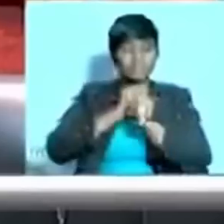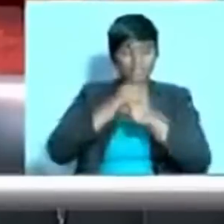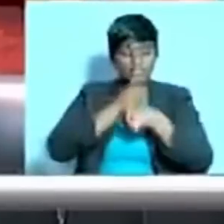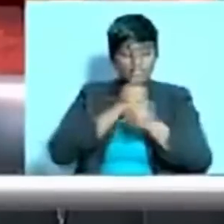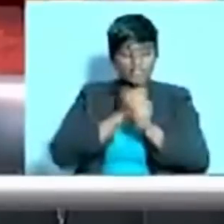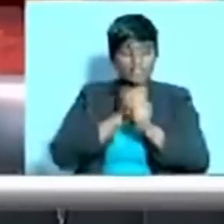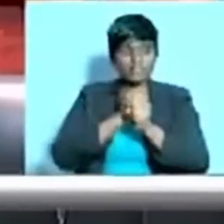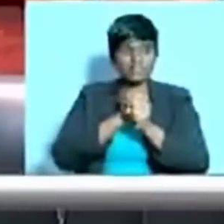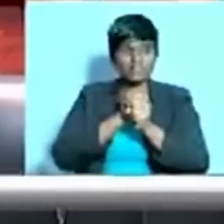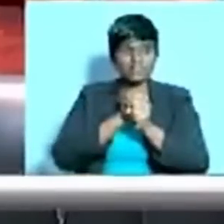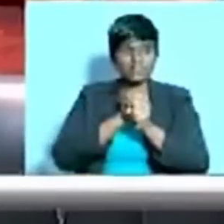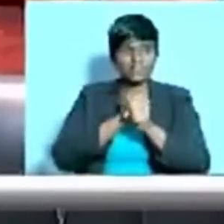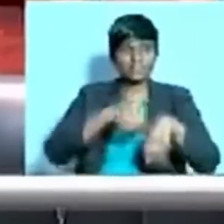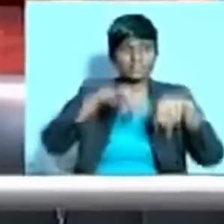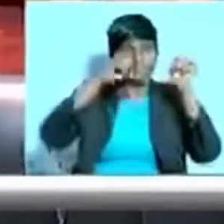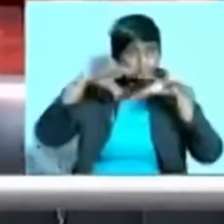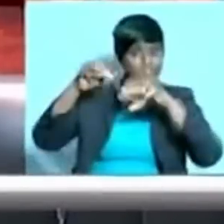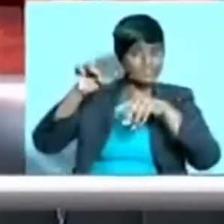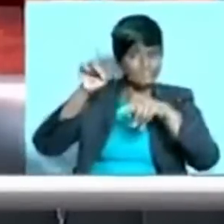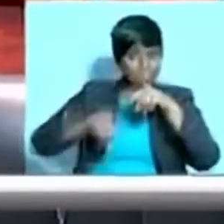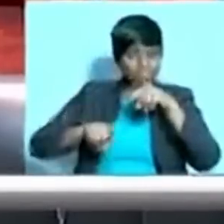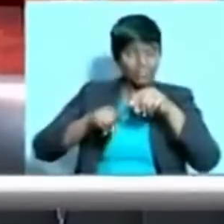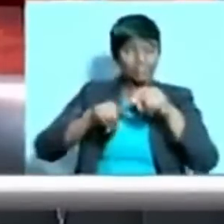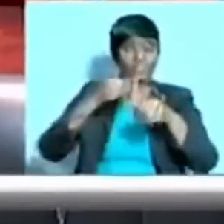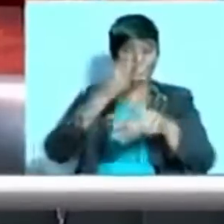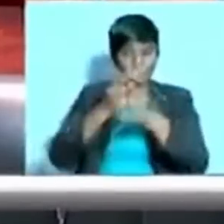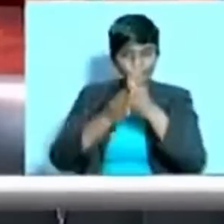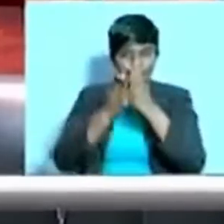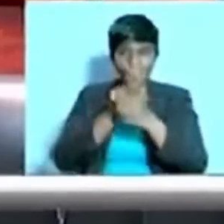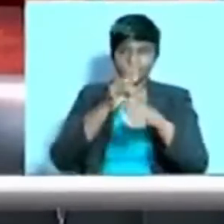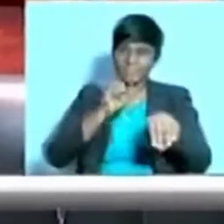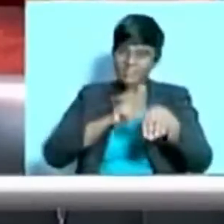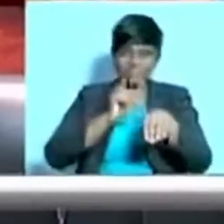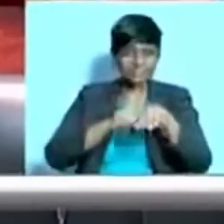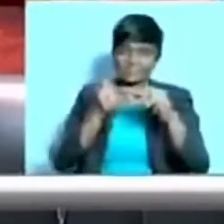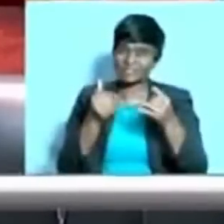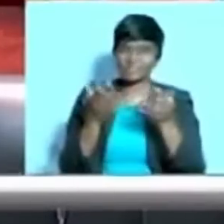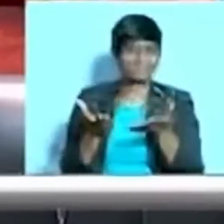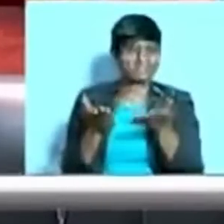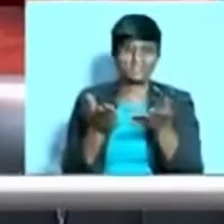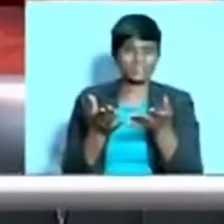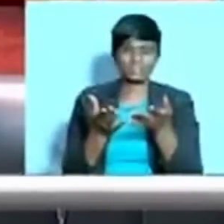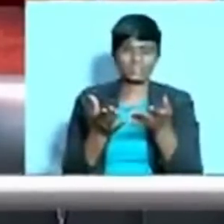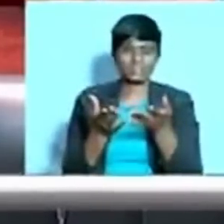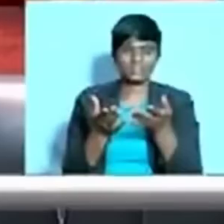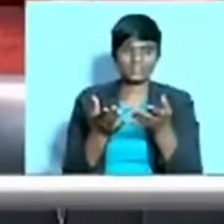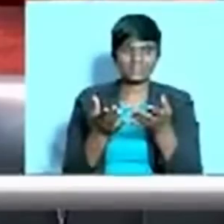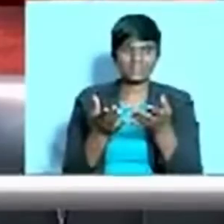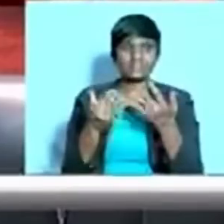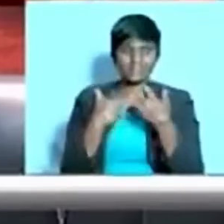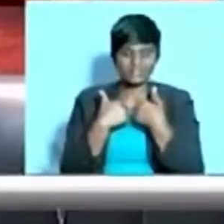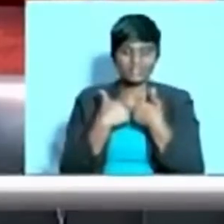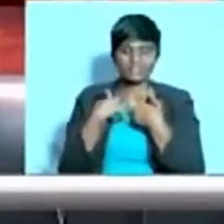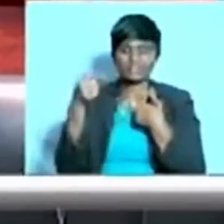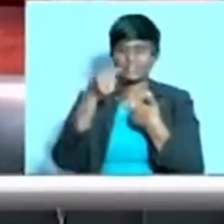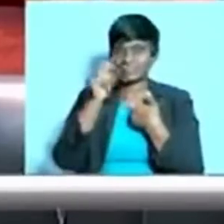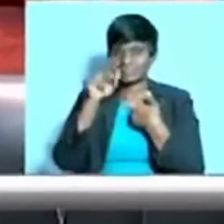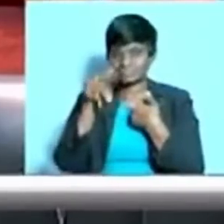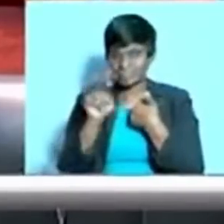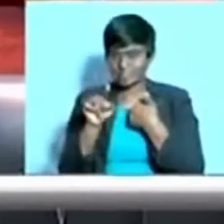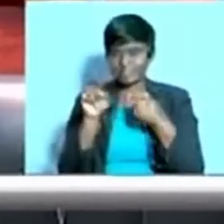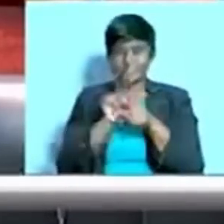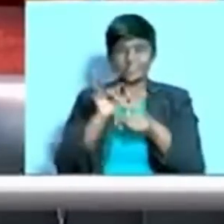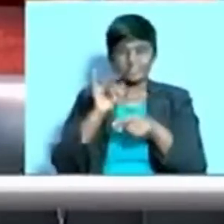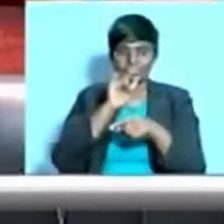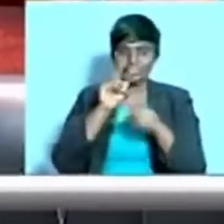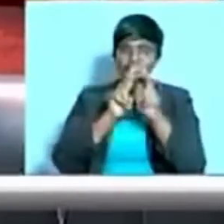generated. A power station cannot be built in the time we have been here. There was a gap. And I think